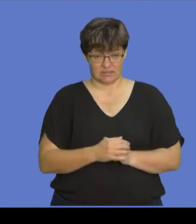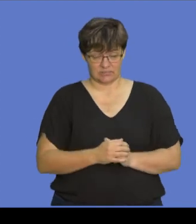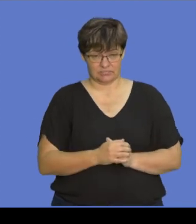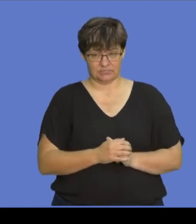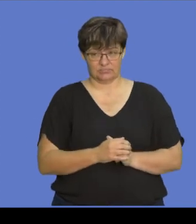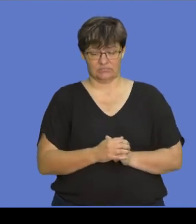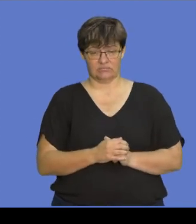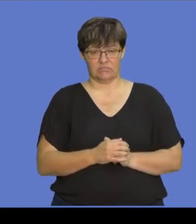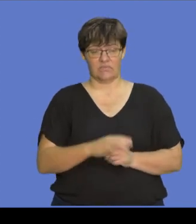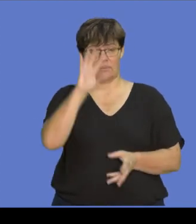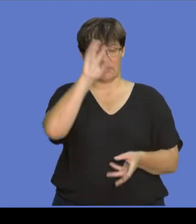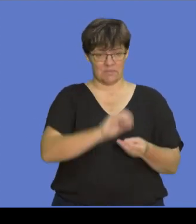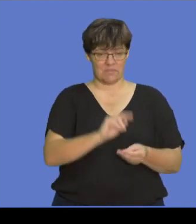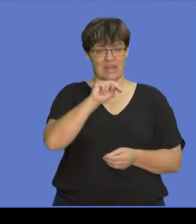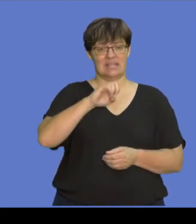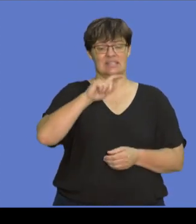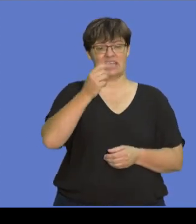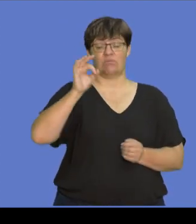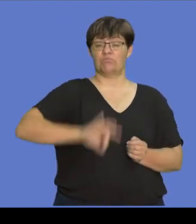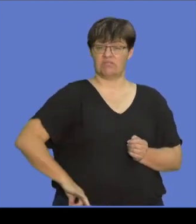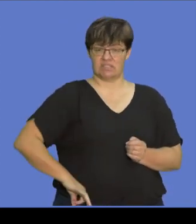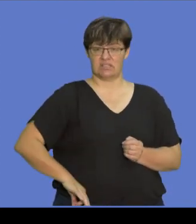you a net profit of